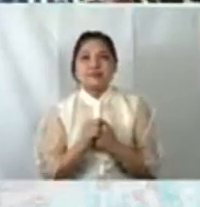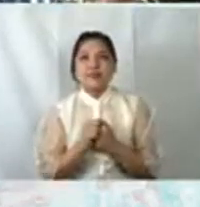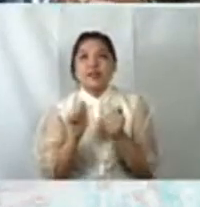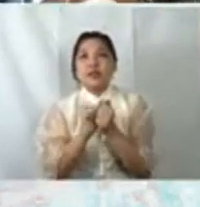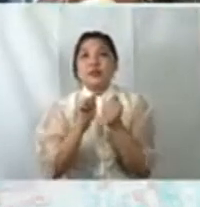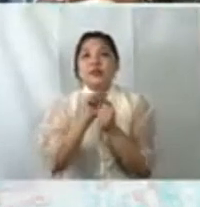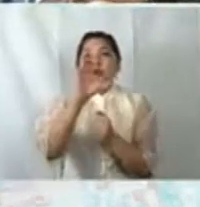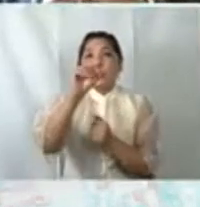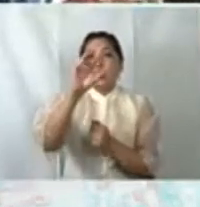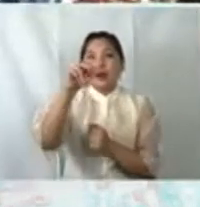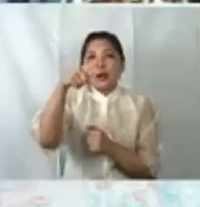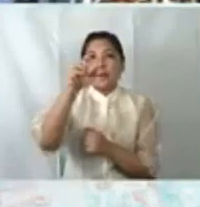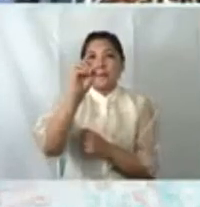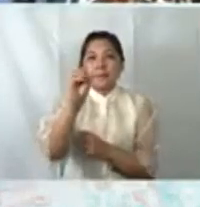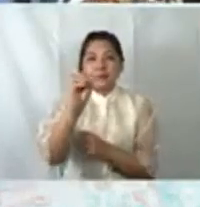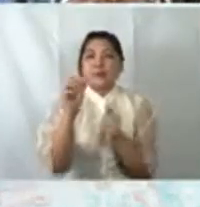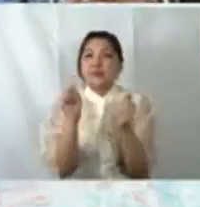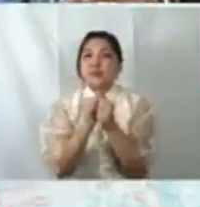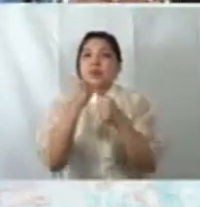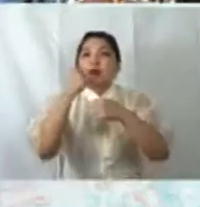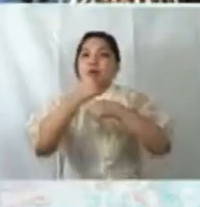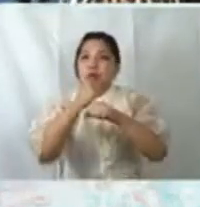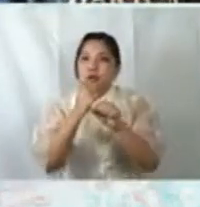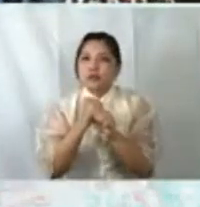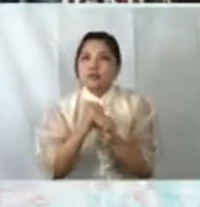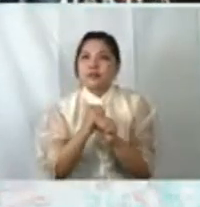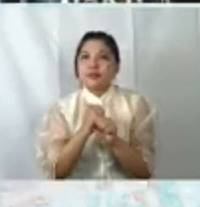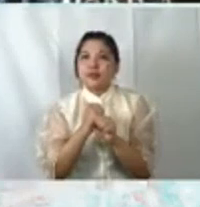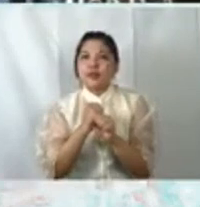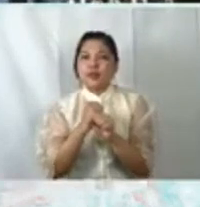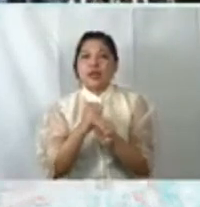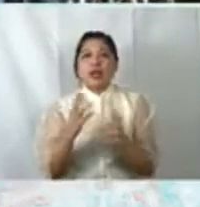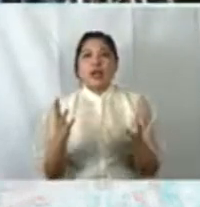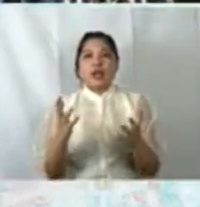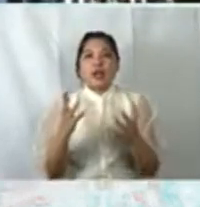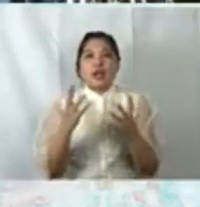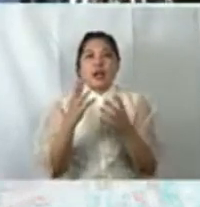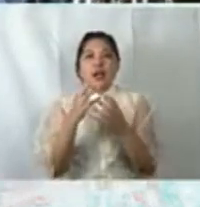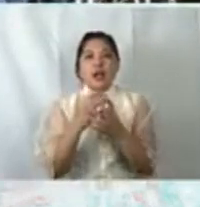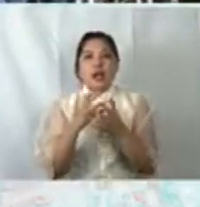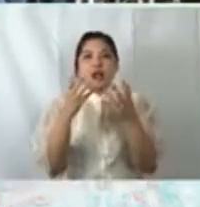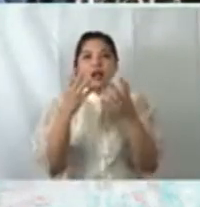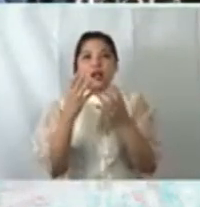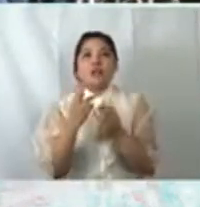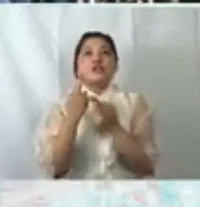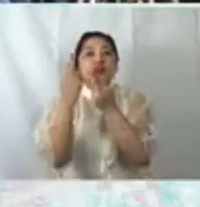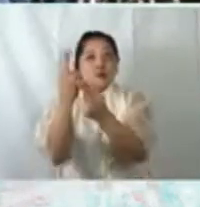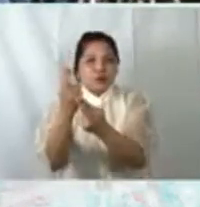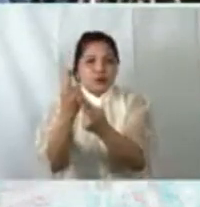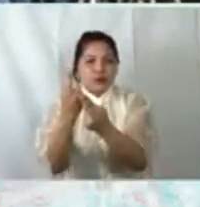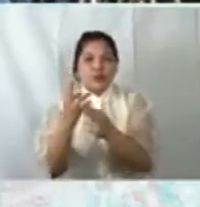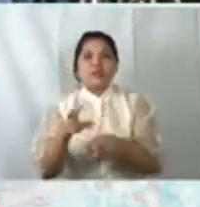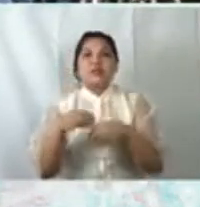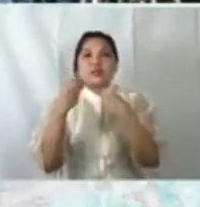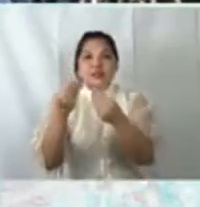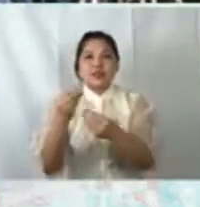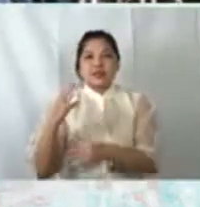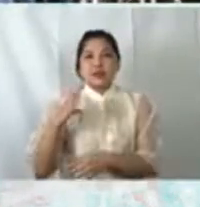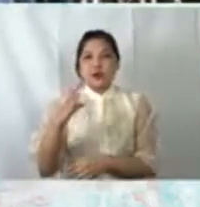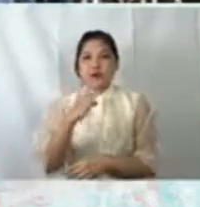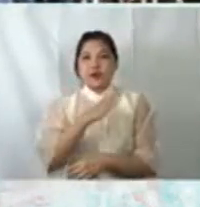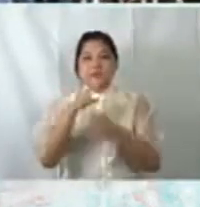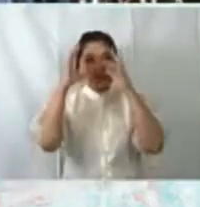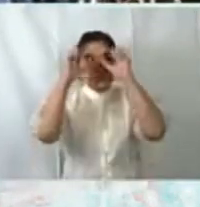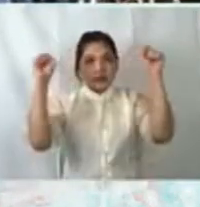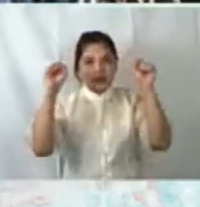that time, gumawa po sila ng isang malakas na resolution petitioning the President and the Congress of the Philippines to adopt